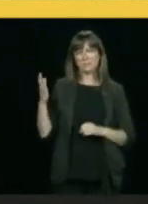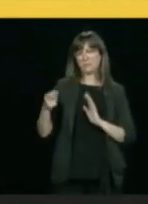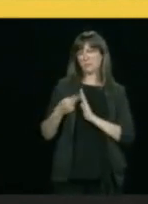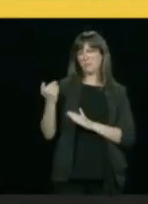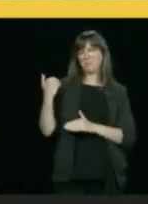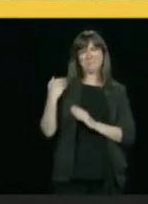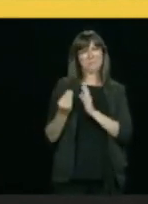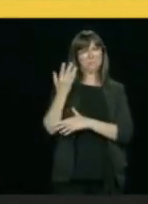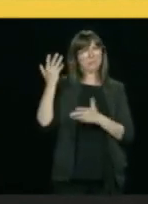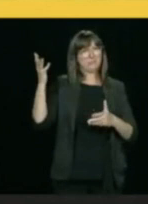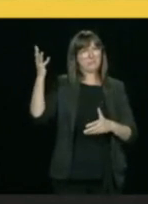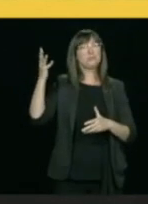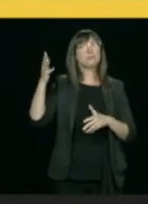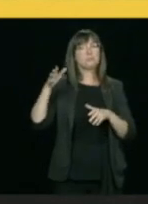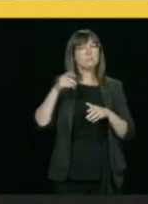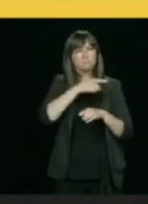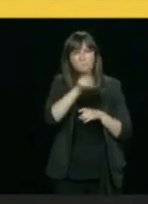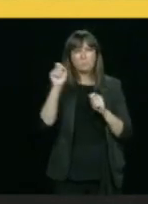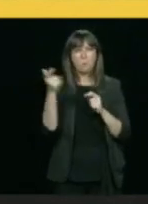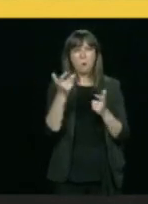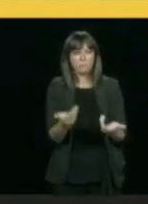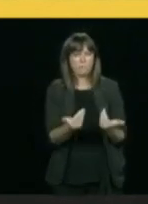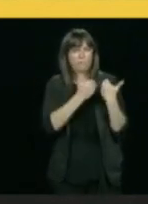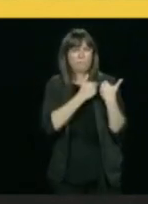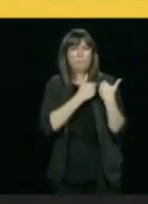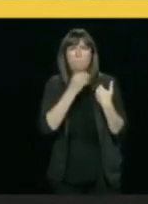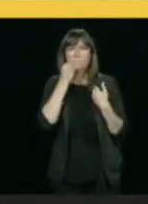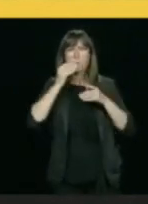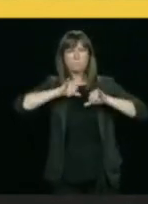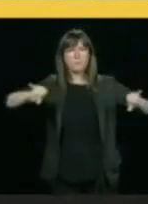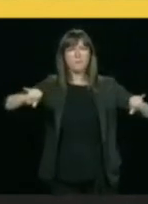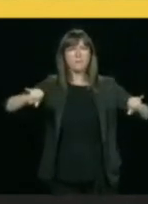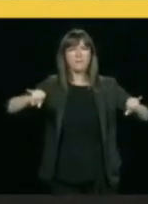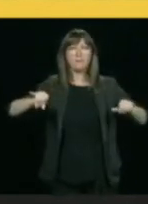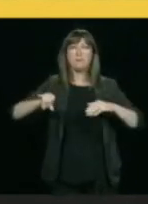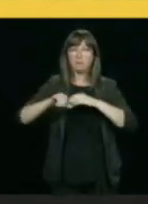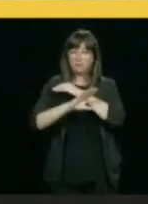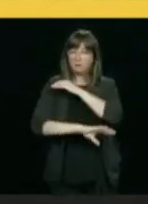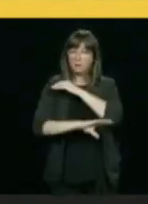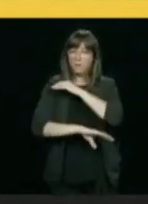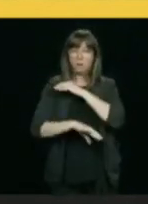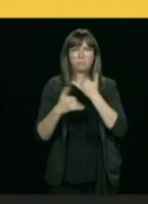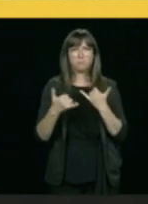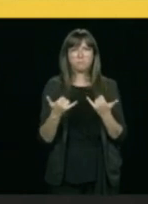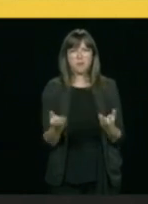In the spring, we all did our part by staying home. And this fall, we have even more tools in the